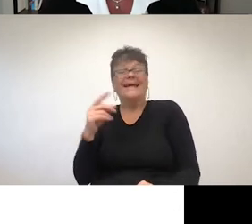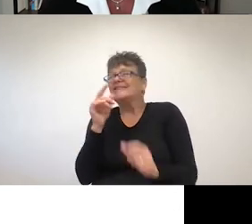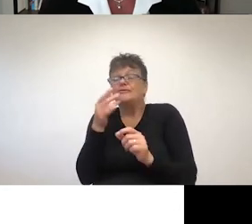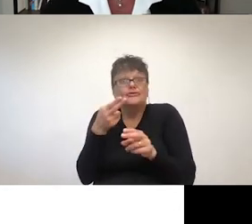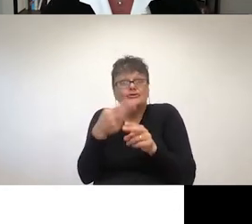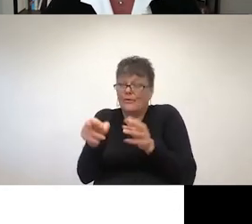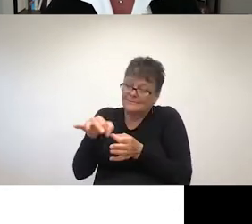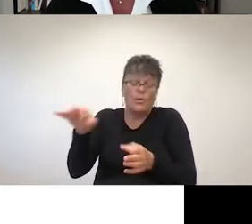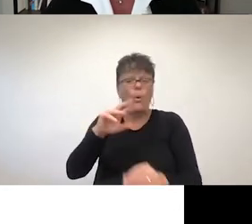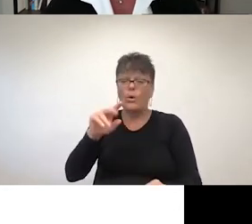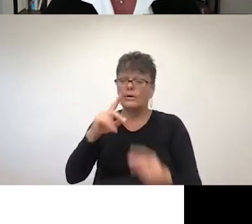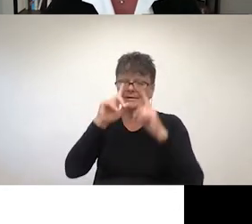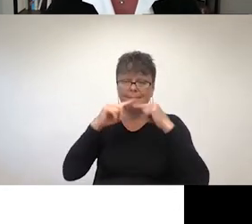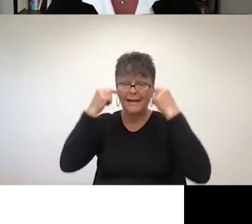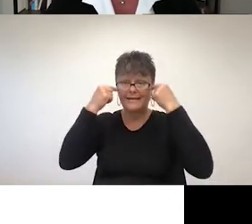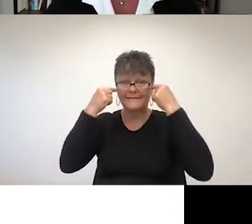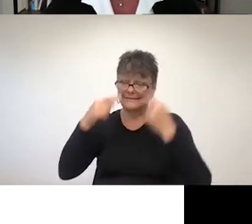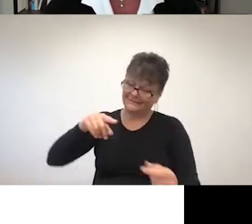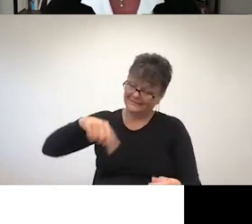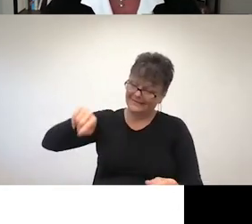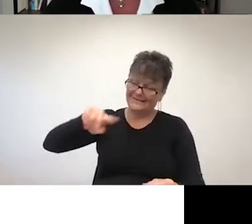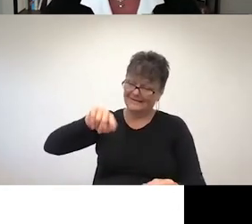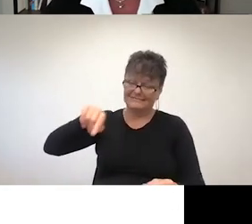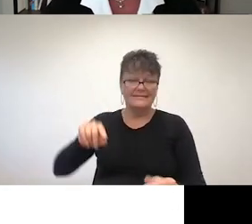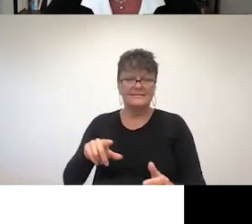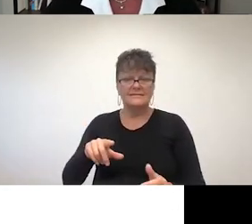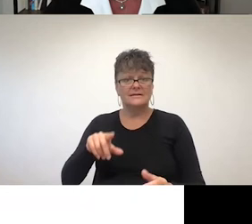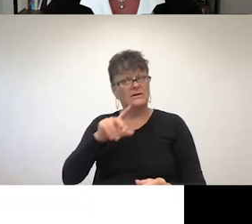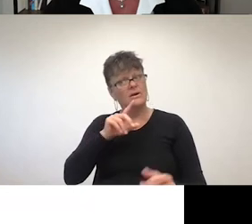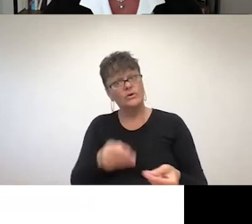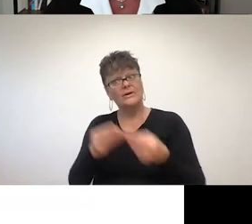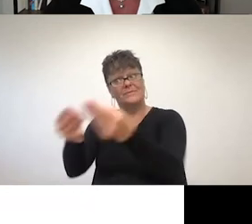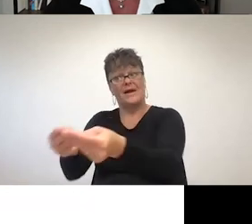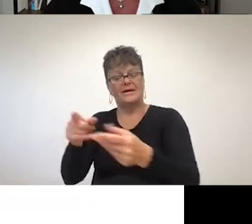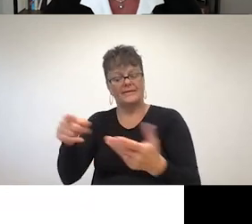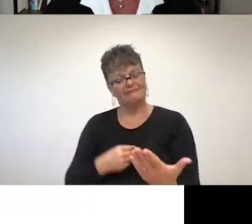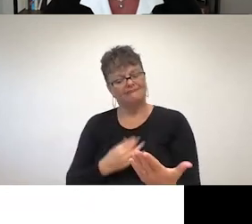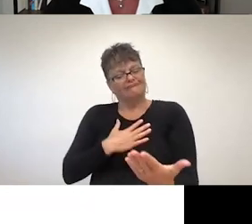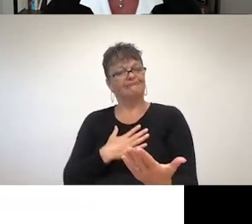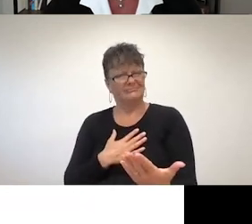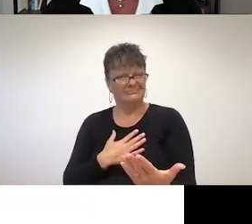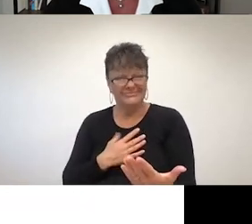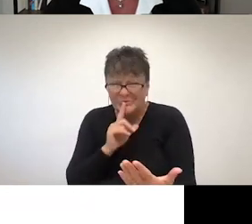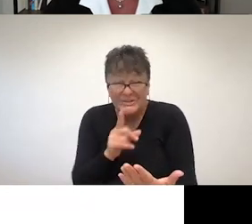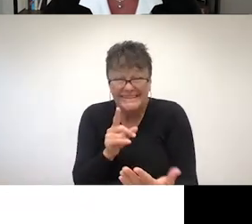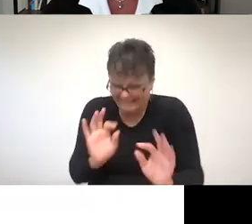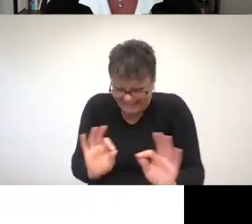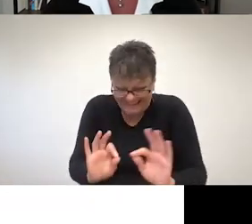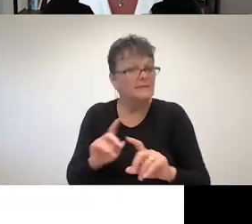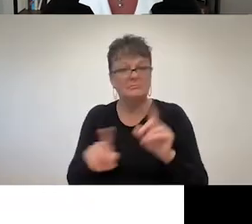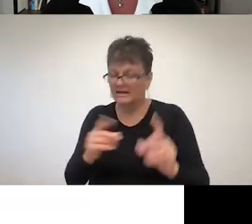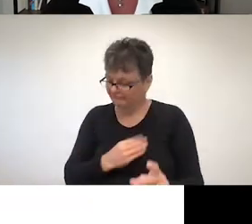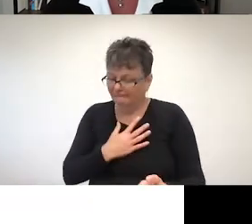even a smiley face. I know that feels elementary, but wow, those things really help. Those kinds of comments when we're grading things